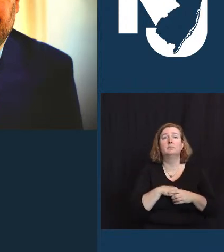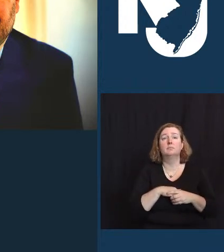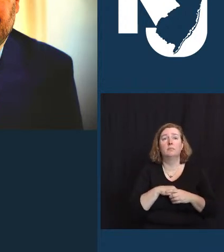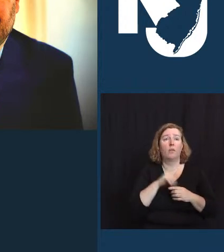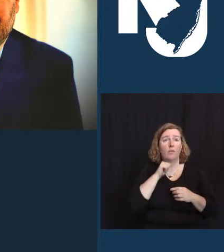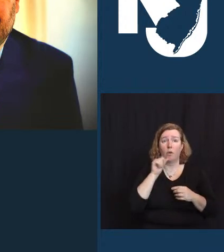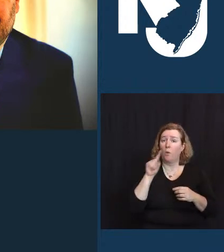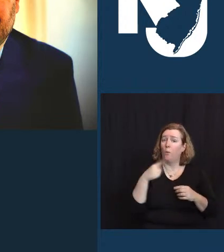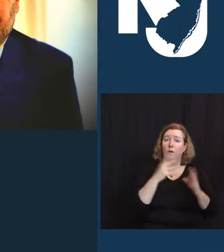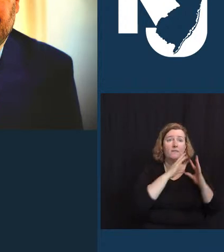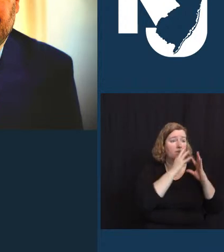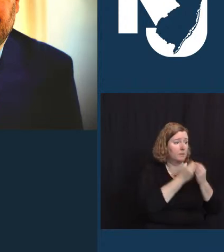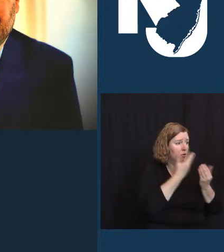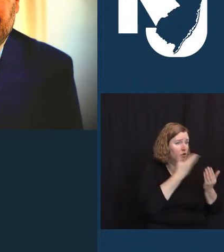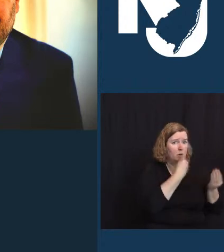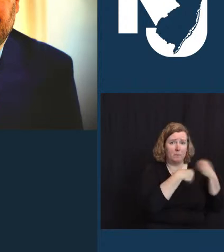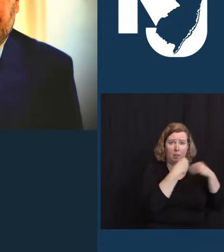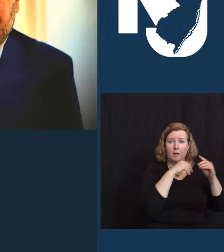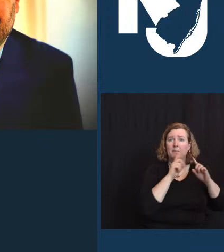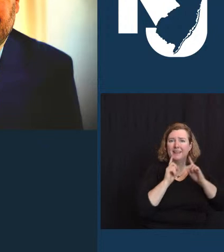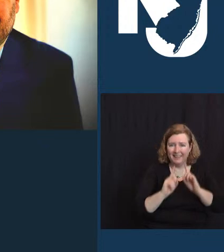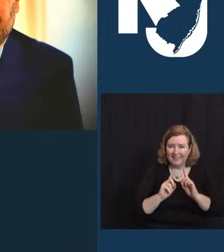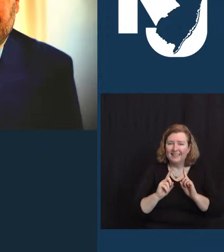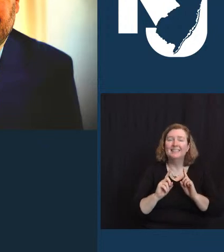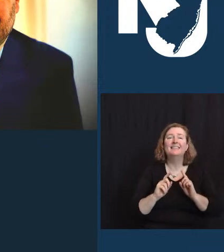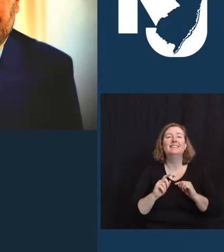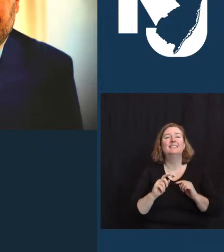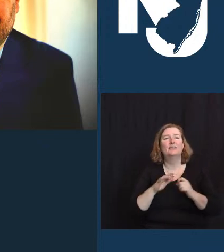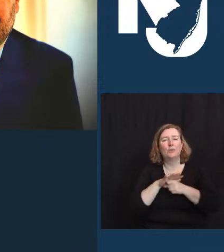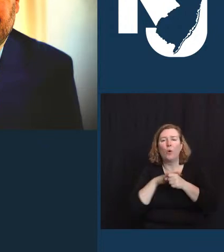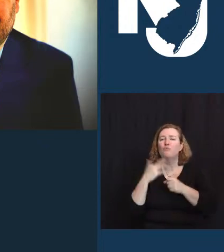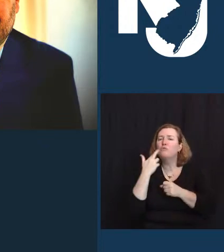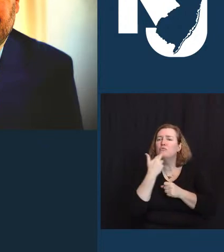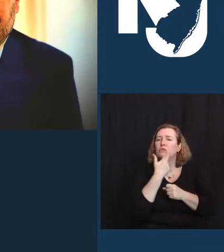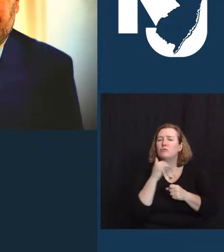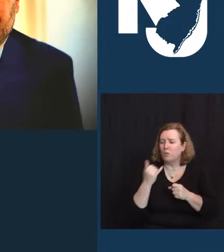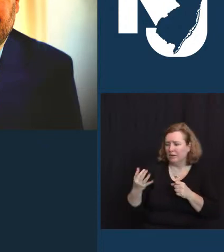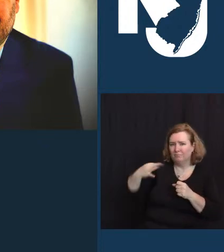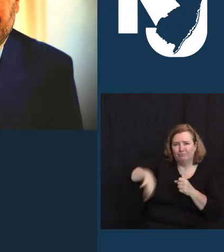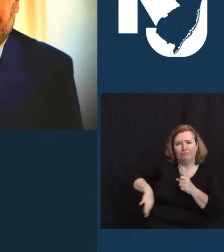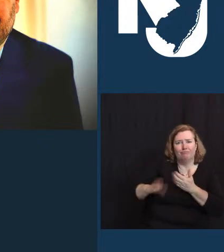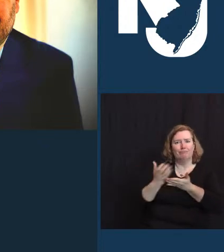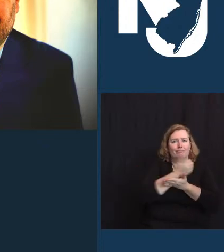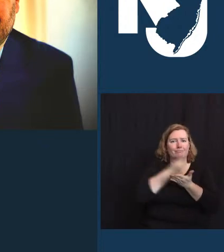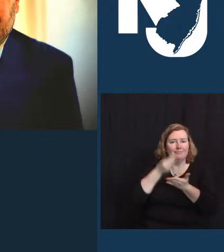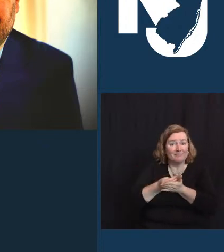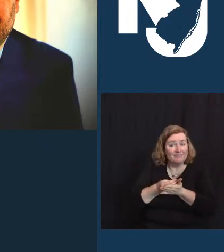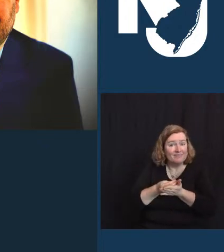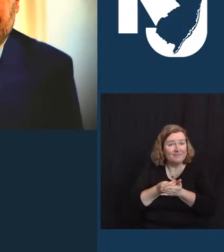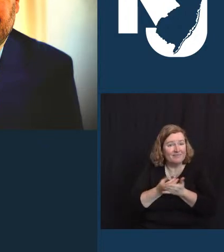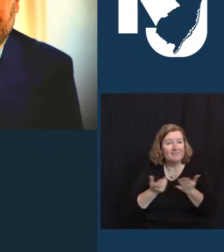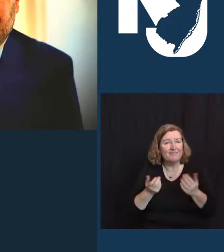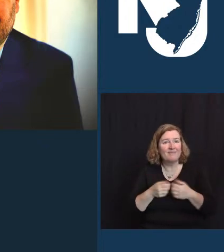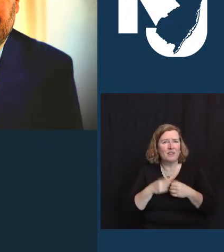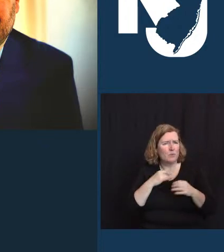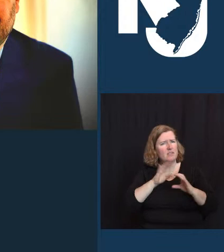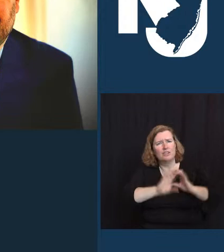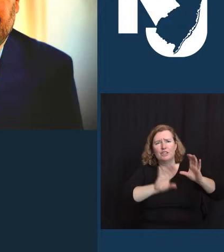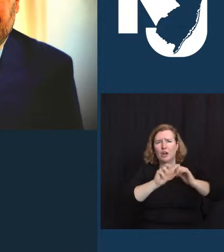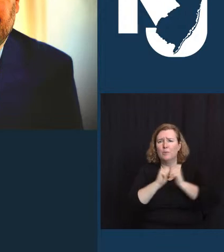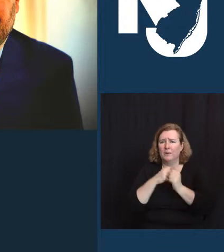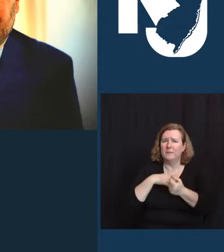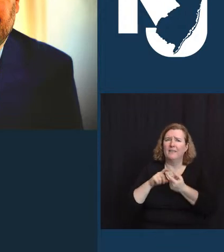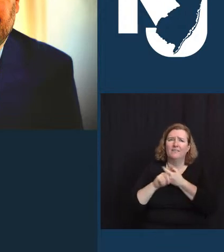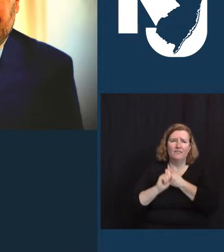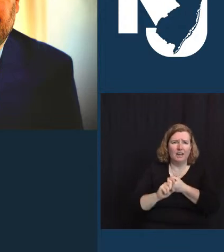good meal, Trenton's local restaurants will also benefit. I had the opportunity to catch up with my friend Barrett on Monday and to thank